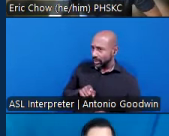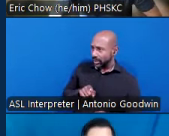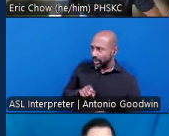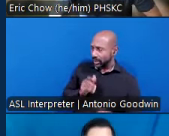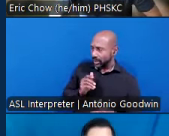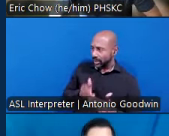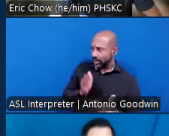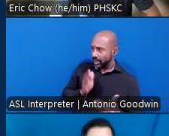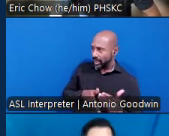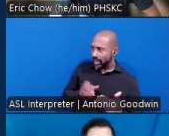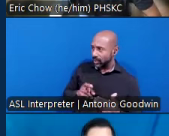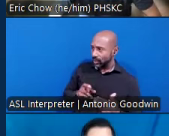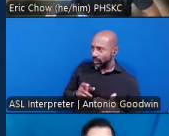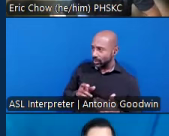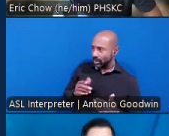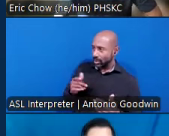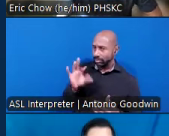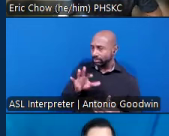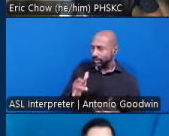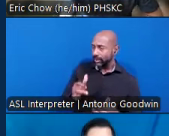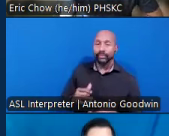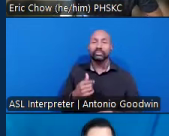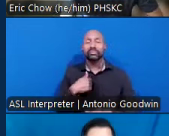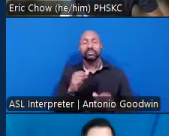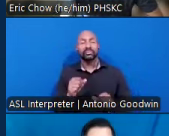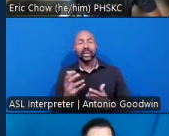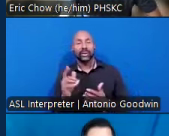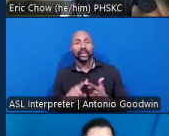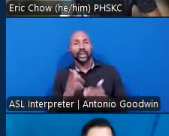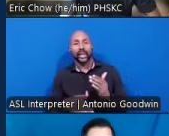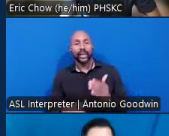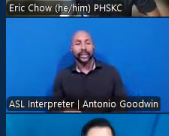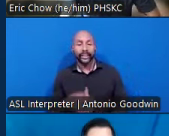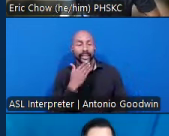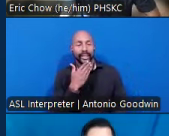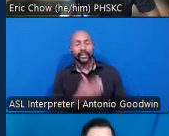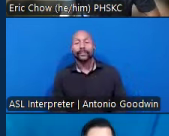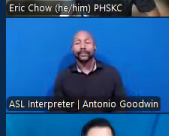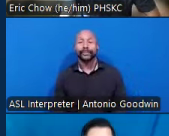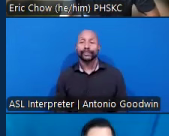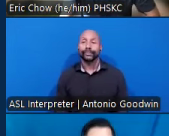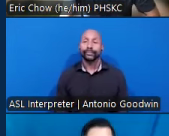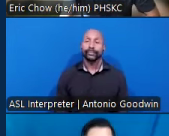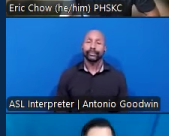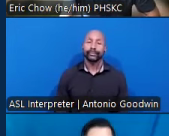Okay, yep, all right, That's perfect. okay. Yeah, thank you. I want to spend a few moments talking about long COVID too.